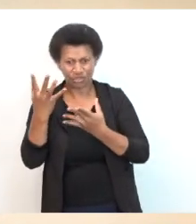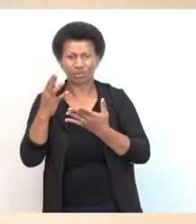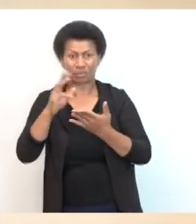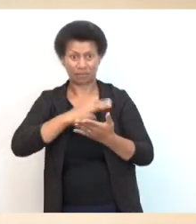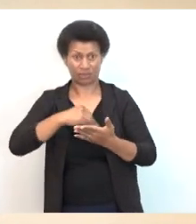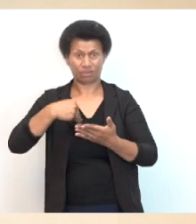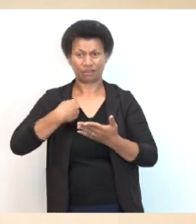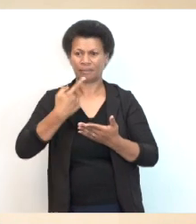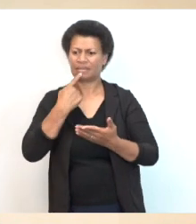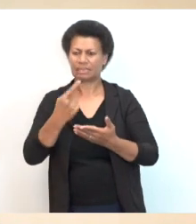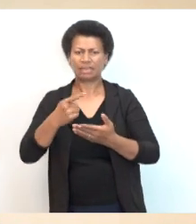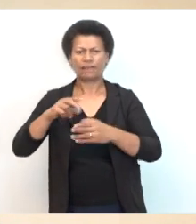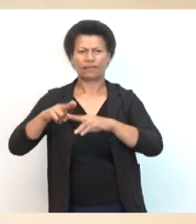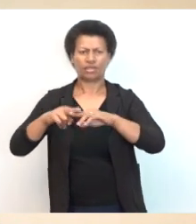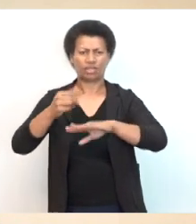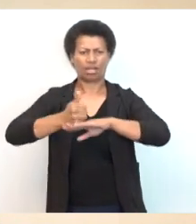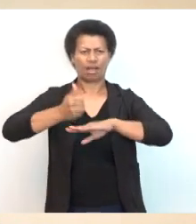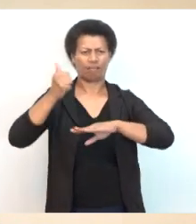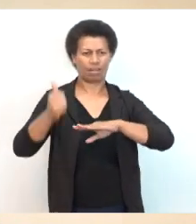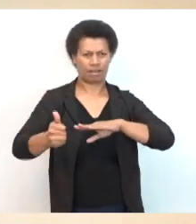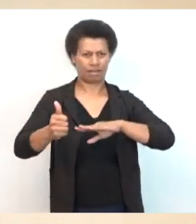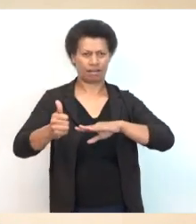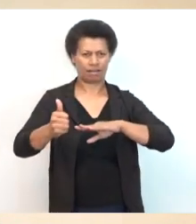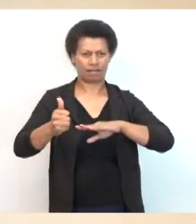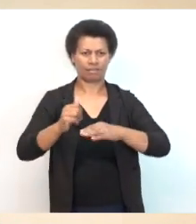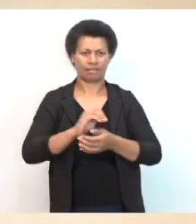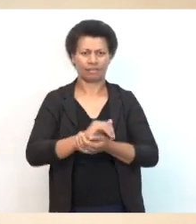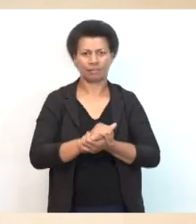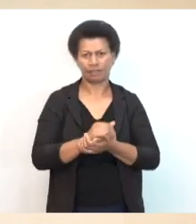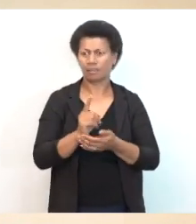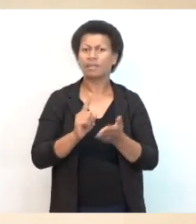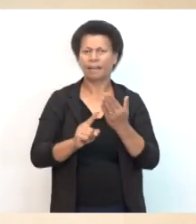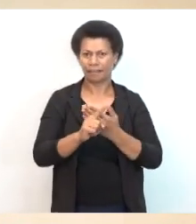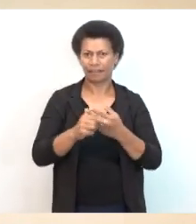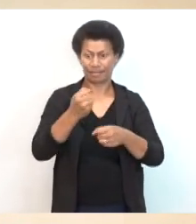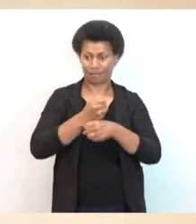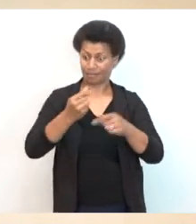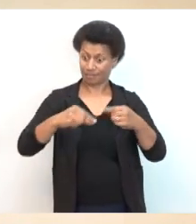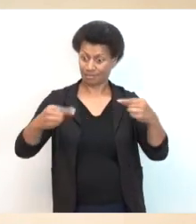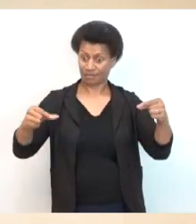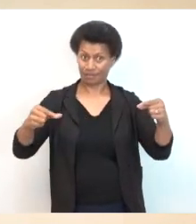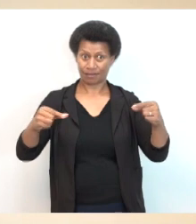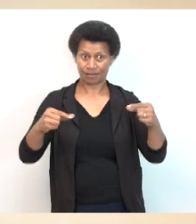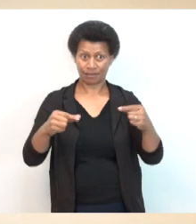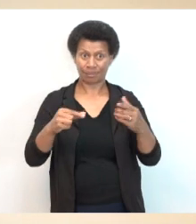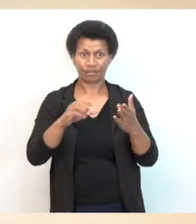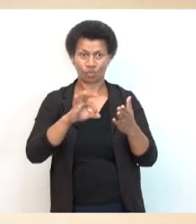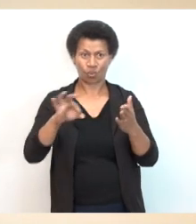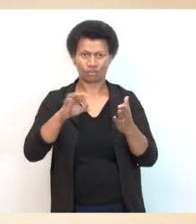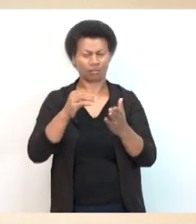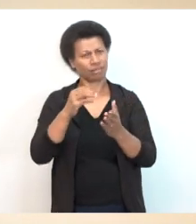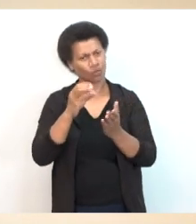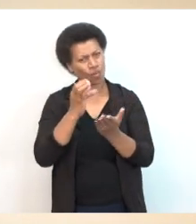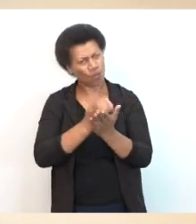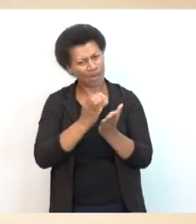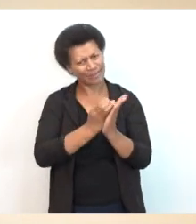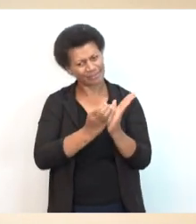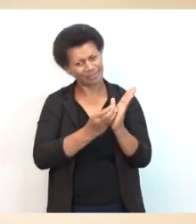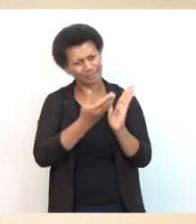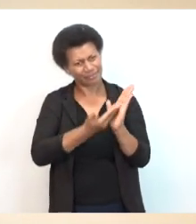called Fiji Government. Frankly, there is nothing grammatically incorrect about that. The fact is, no law was broken